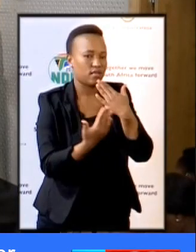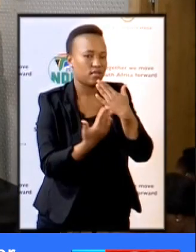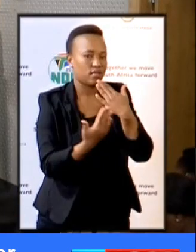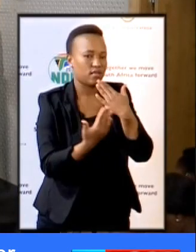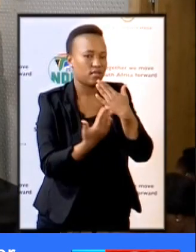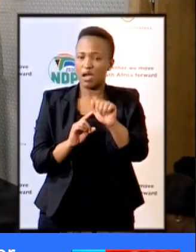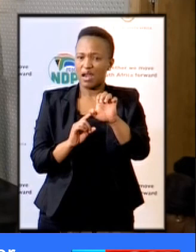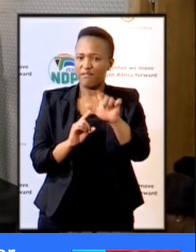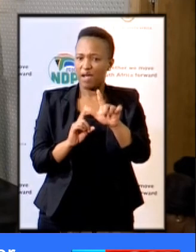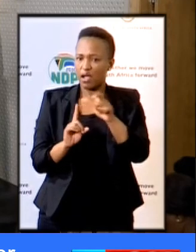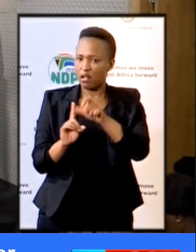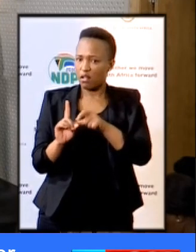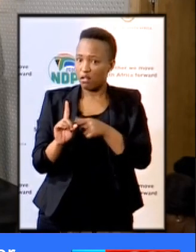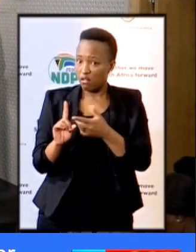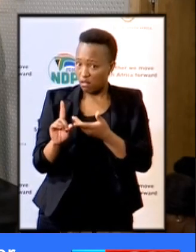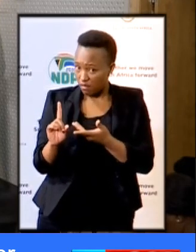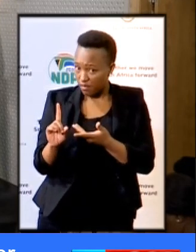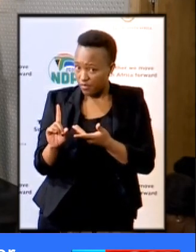Raphael.